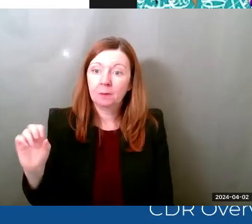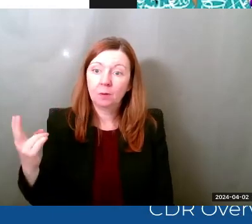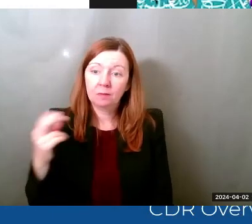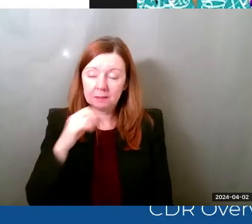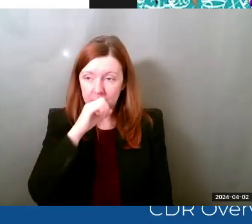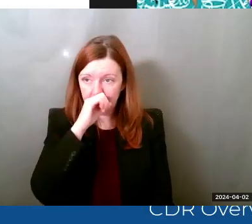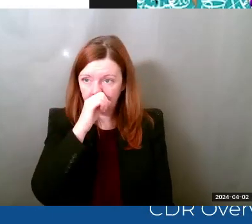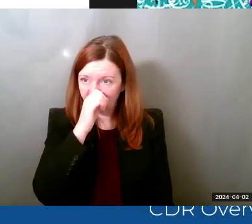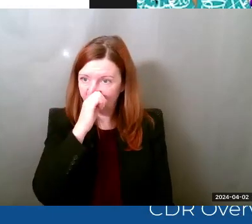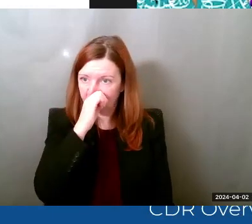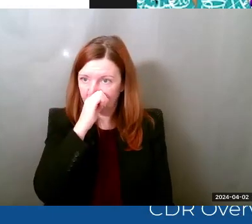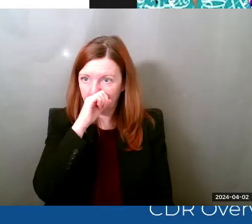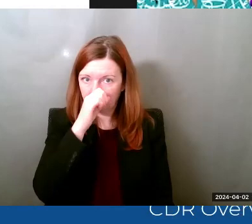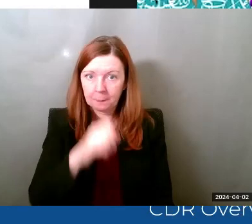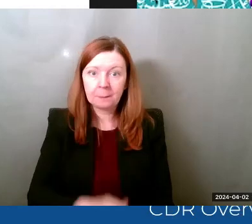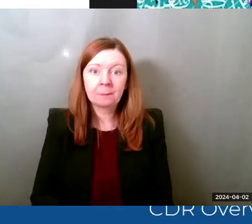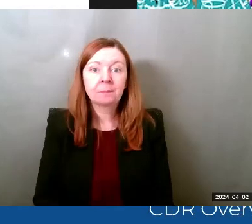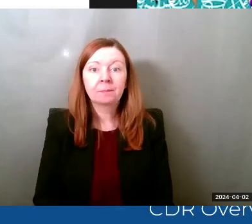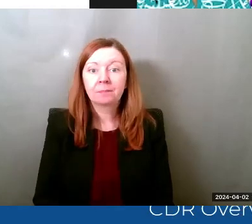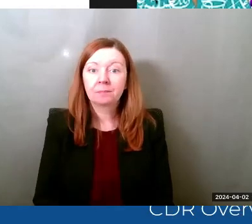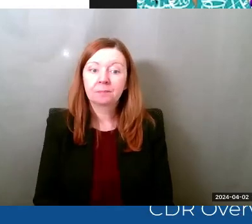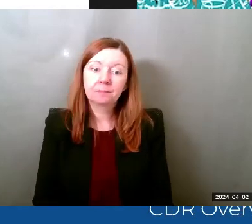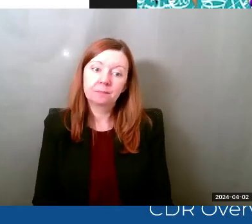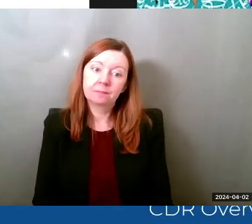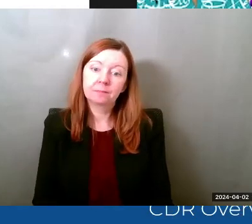Anthony, you should be able to unmute at this time.